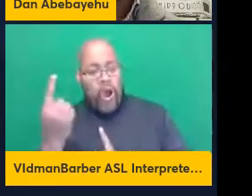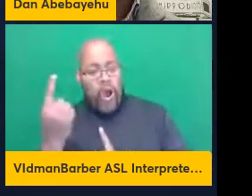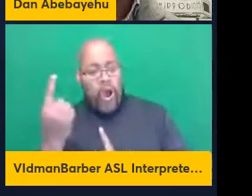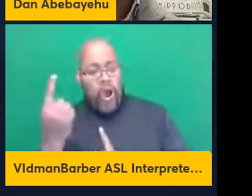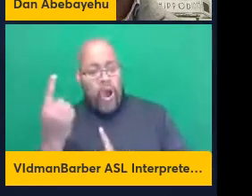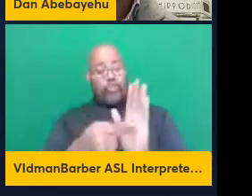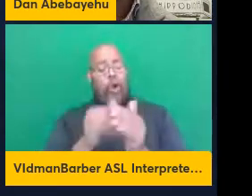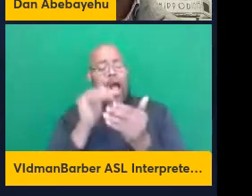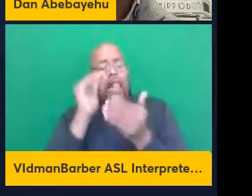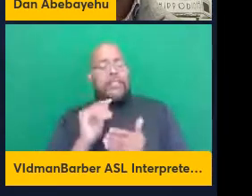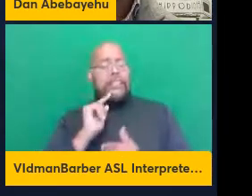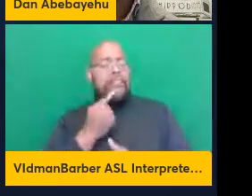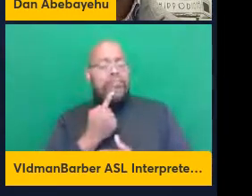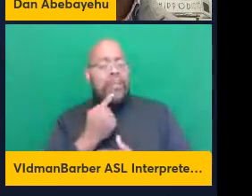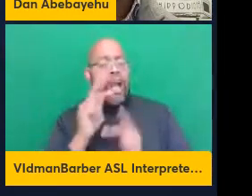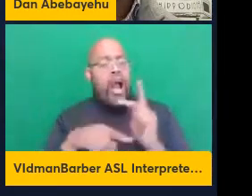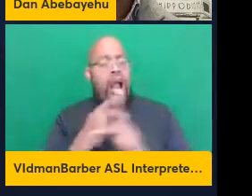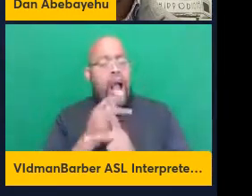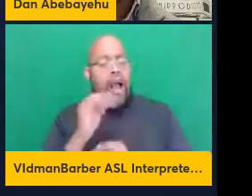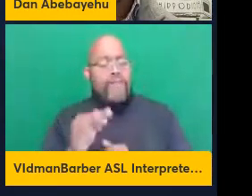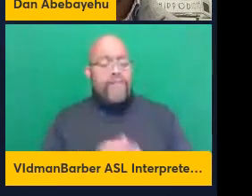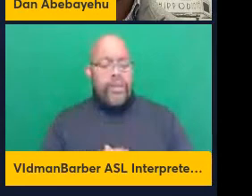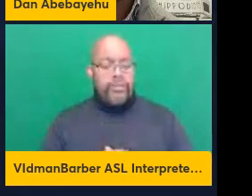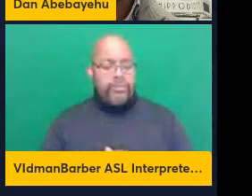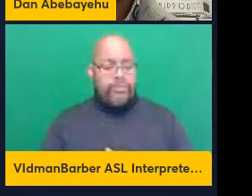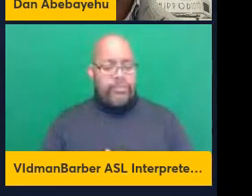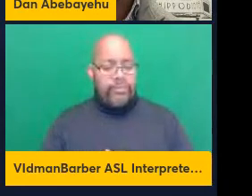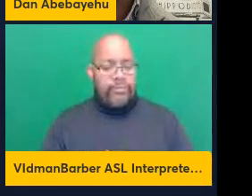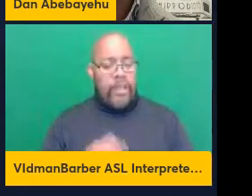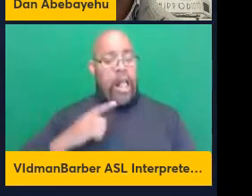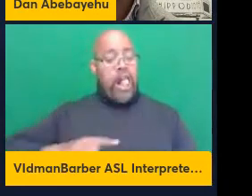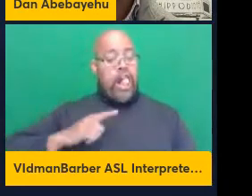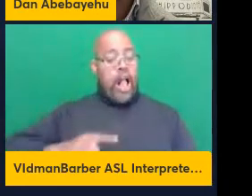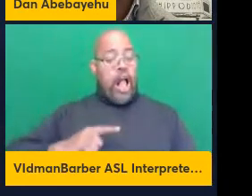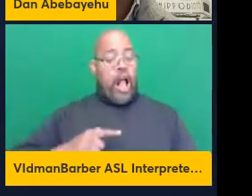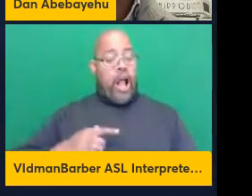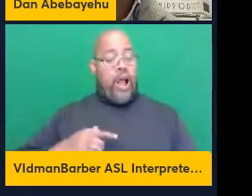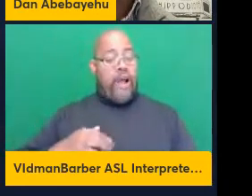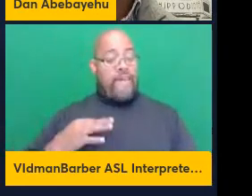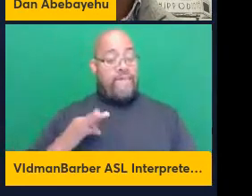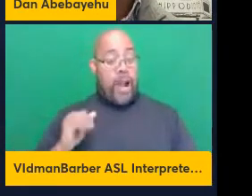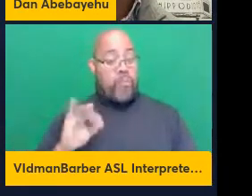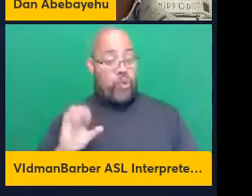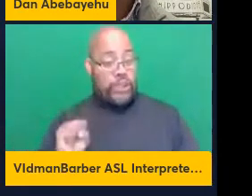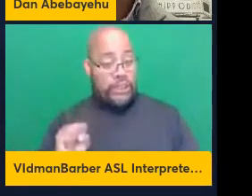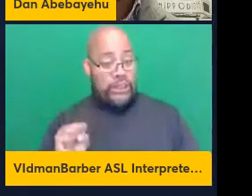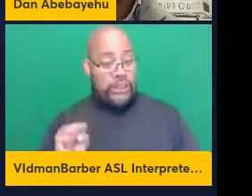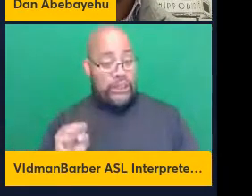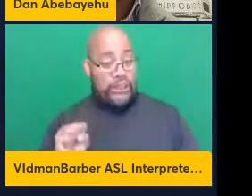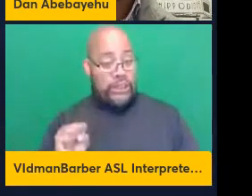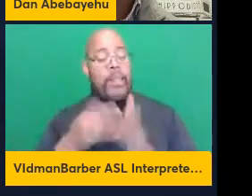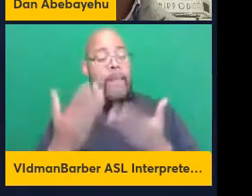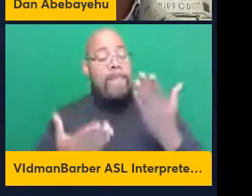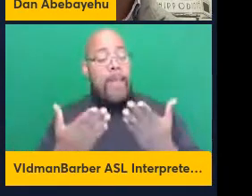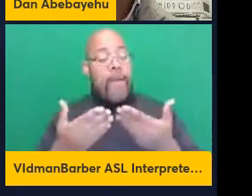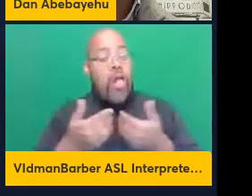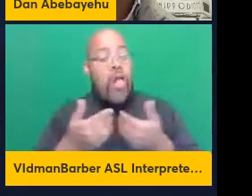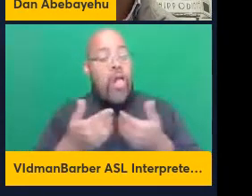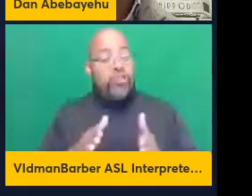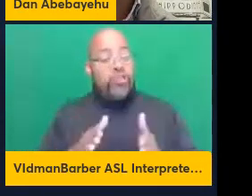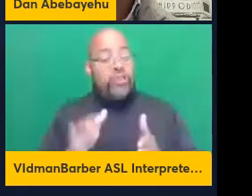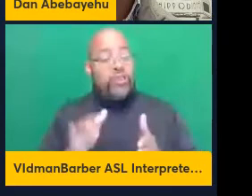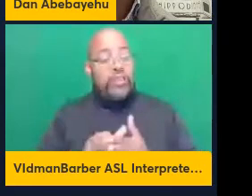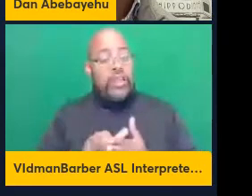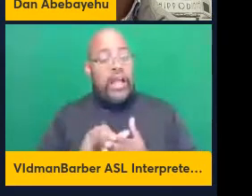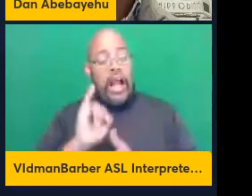severe form of lung fibrosis in response to bleomycin, indicating that perhaps the loss of